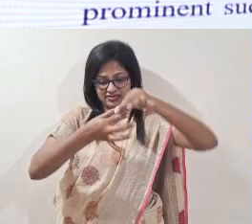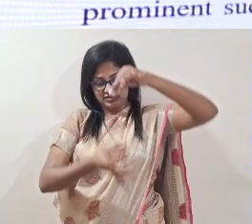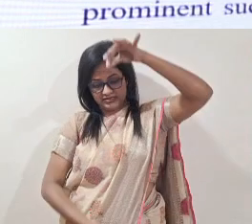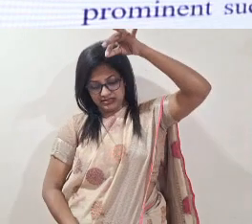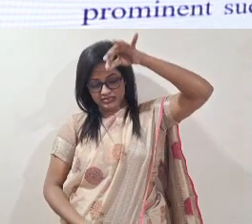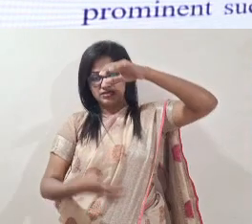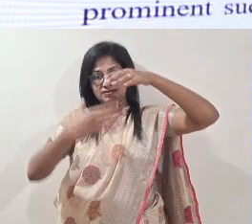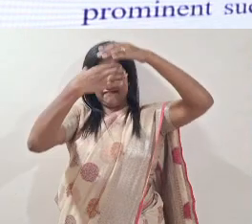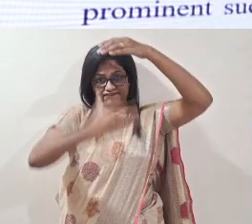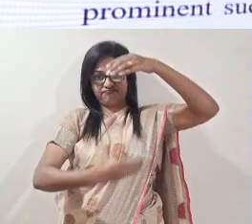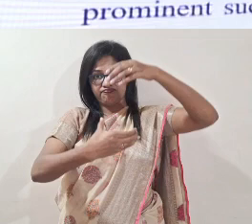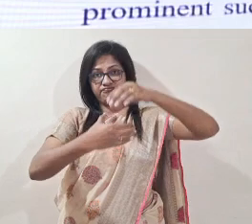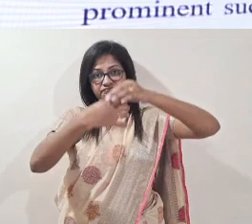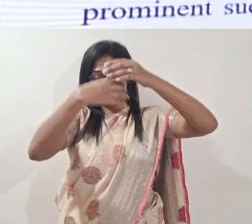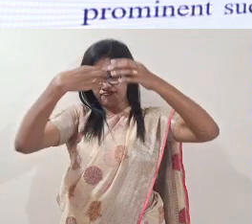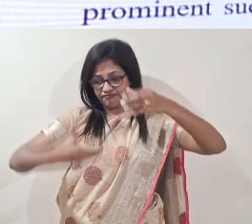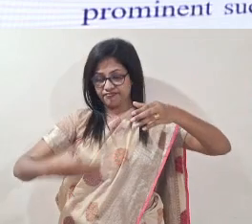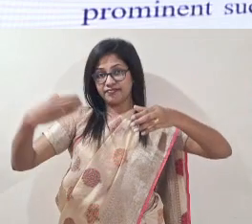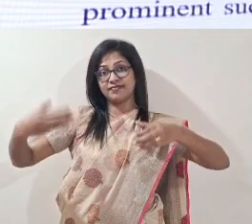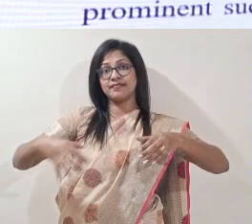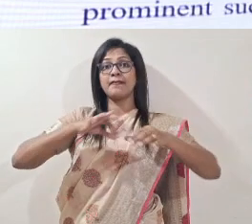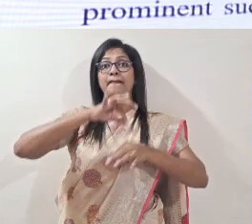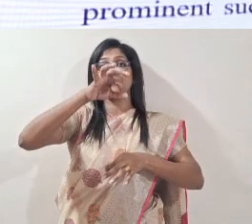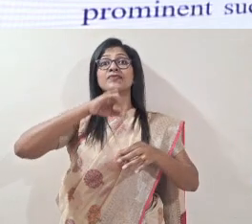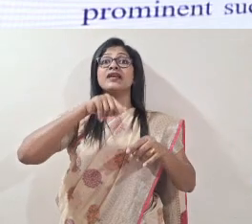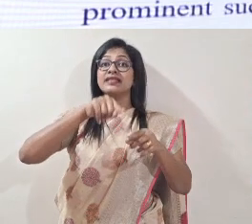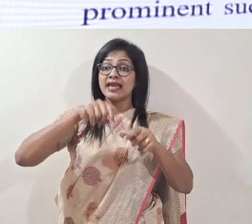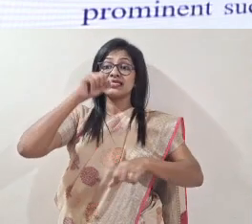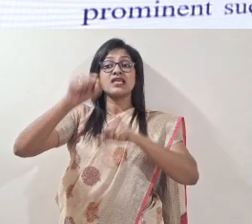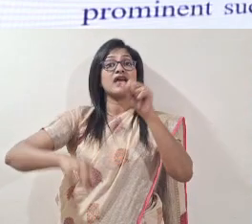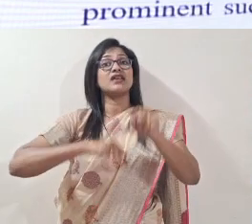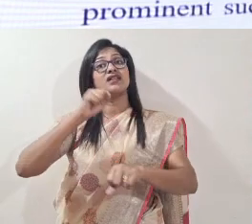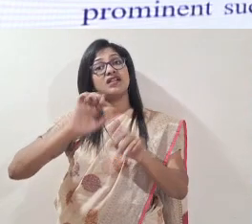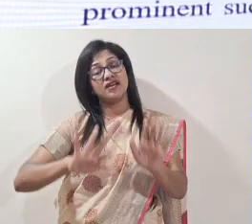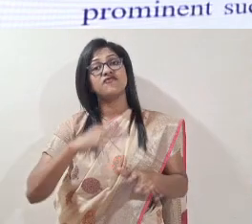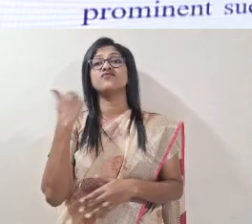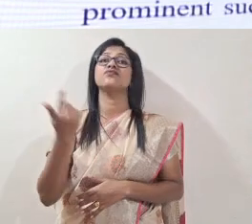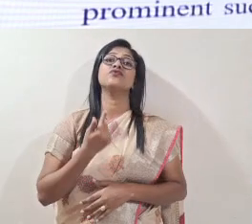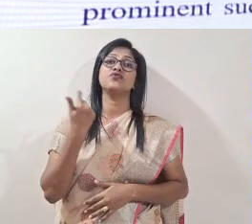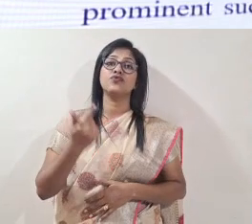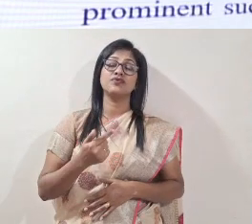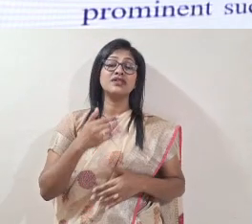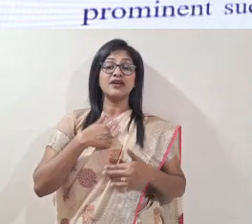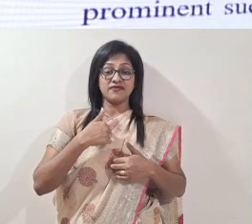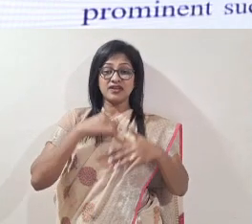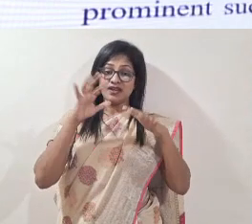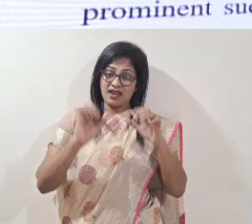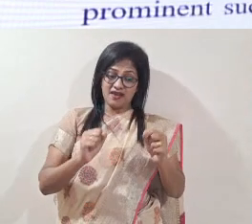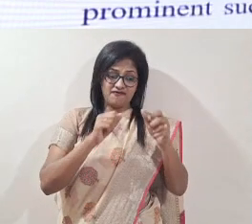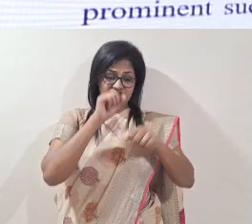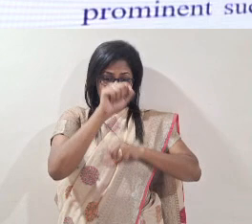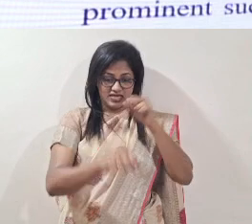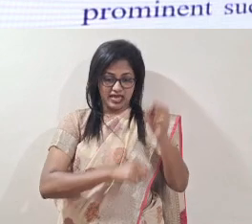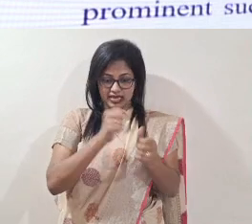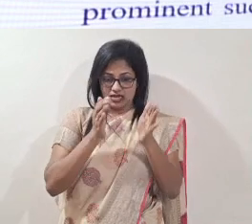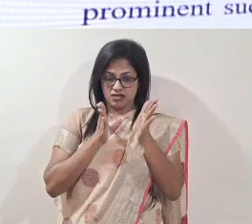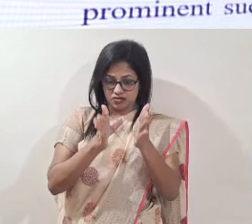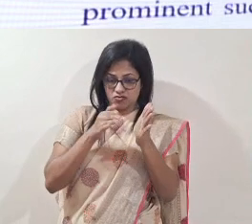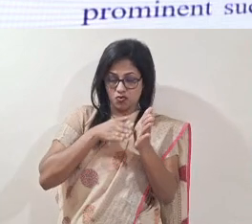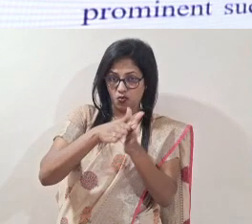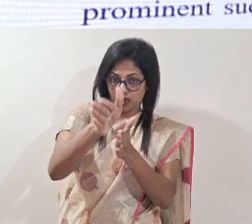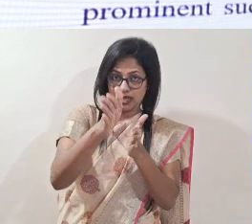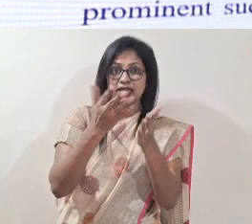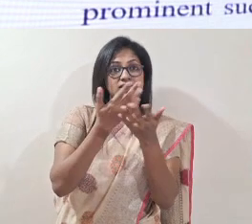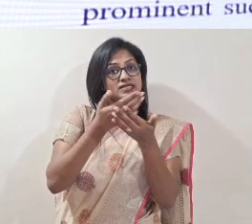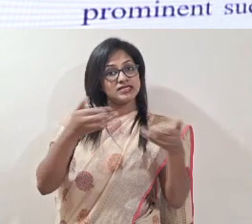this system will be incorporated at places where you have cyclist movement also, and we have designated path for cyclists